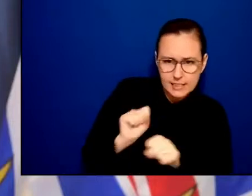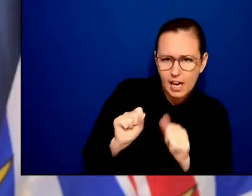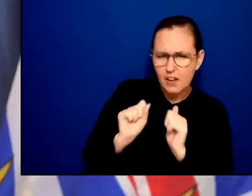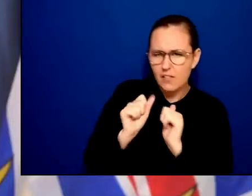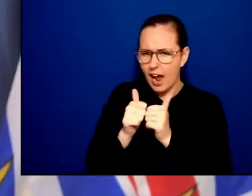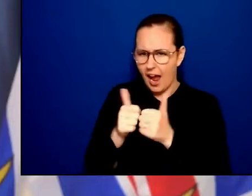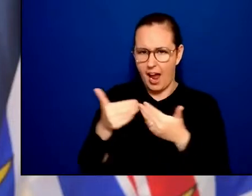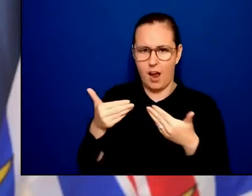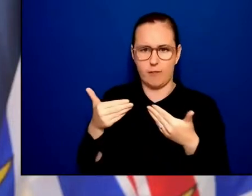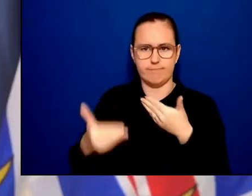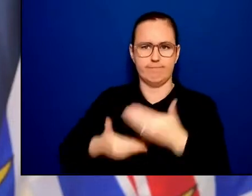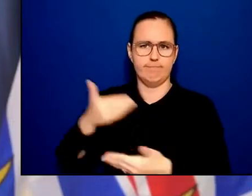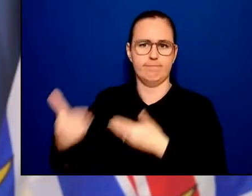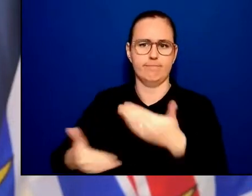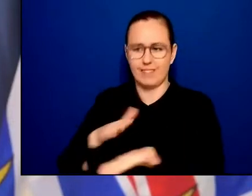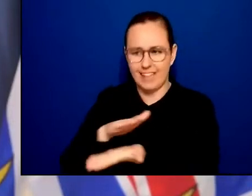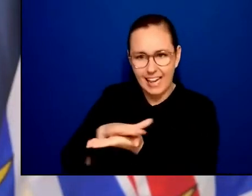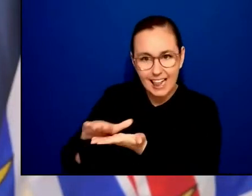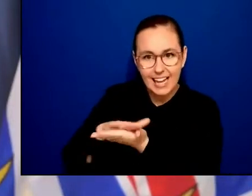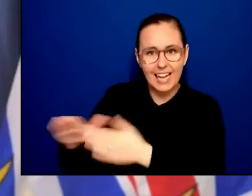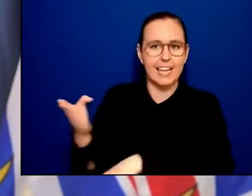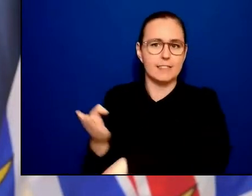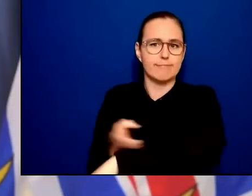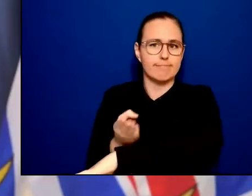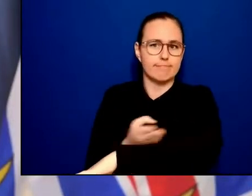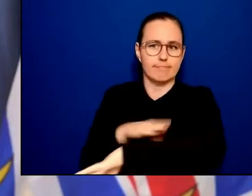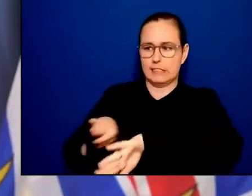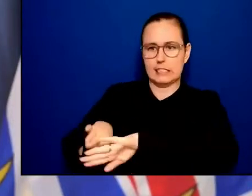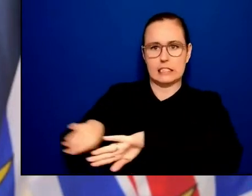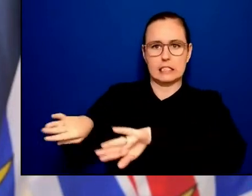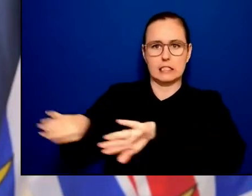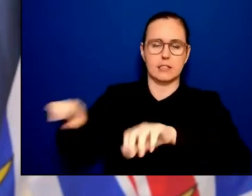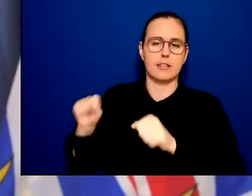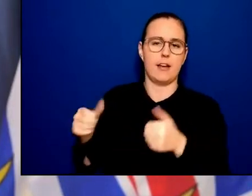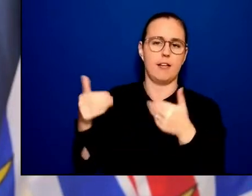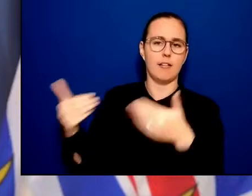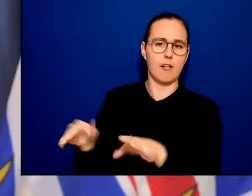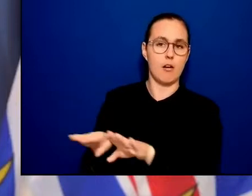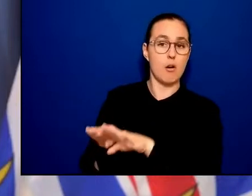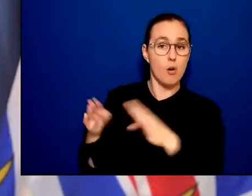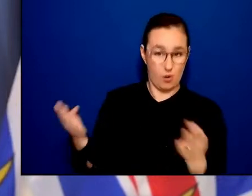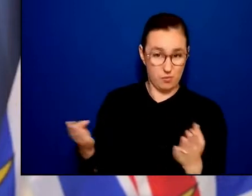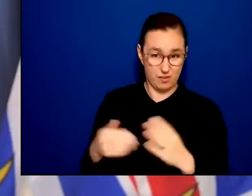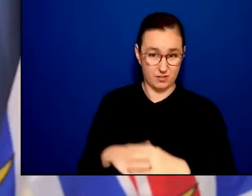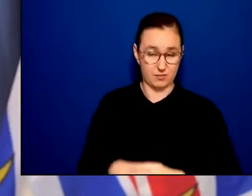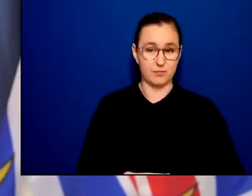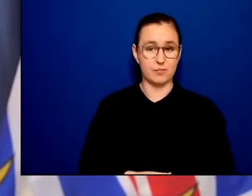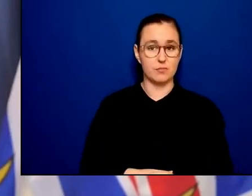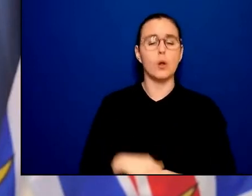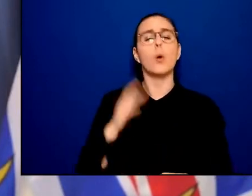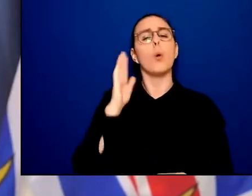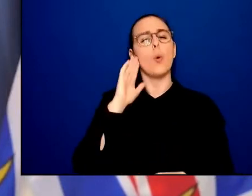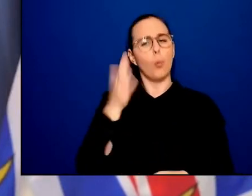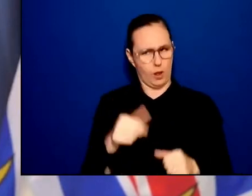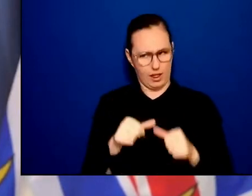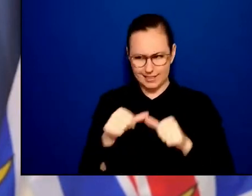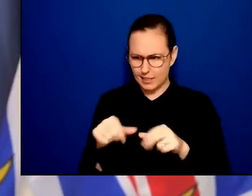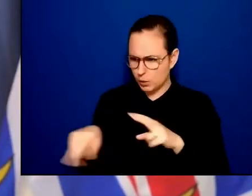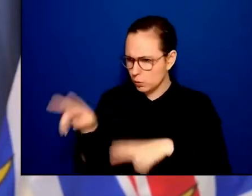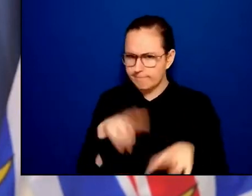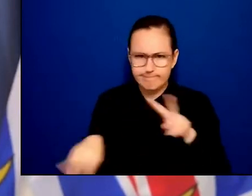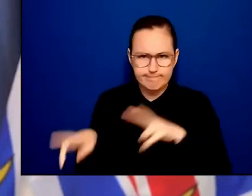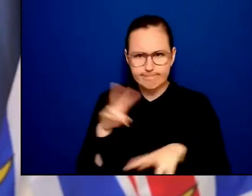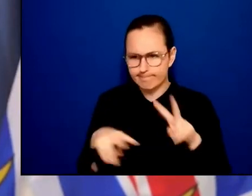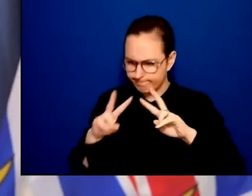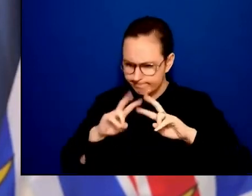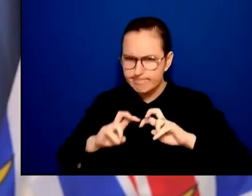reopen our transportation arteries. We'll be doing that assessment through staff of our infrastructure damage, and then we'll be